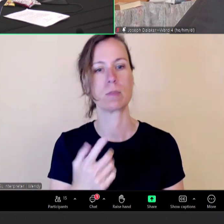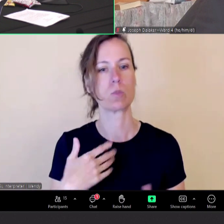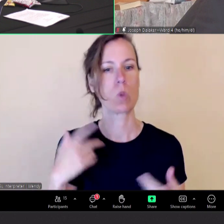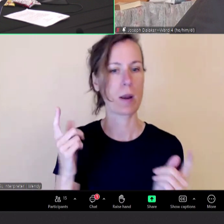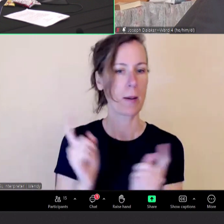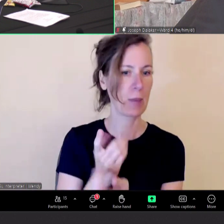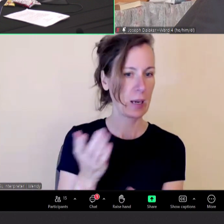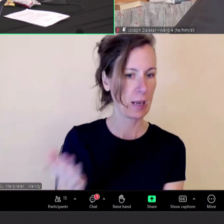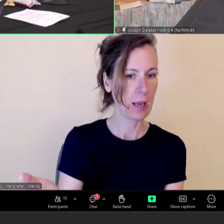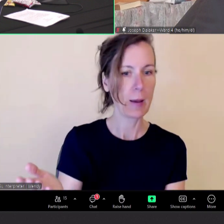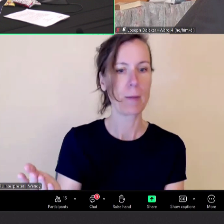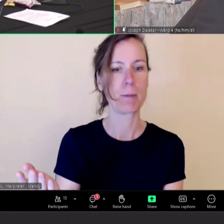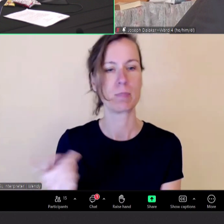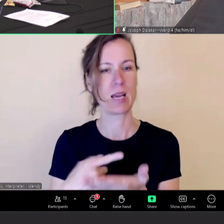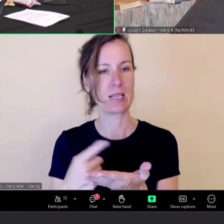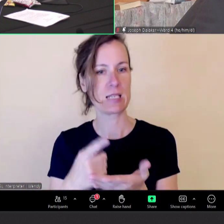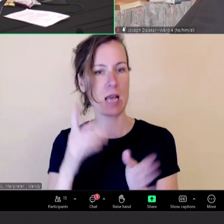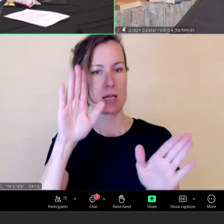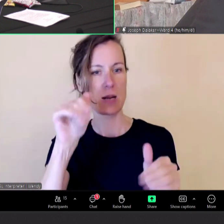town of Cheverly.